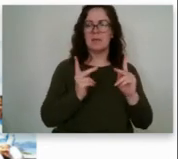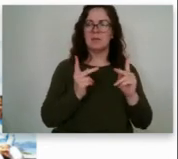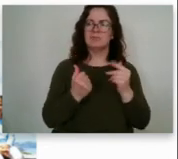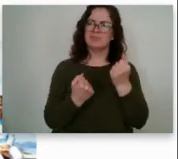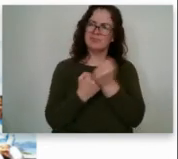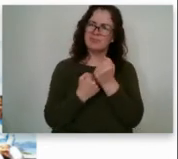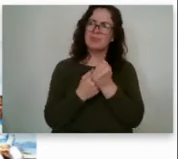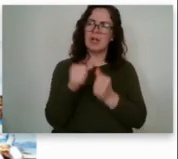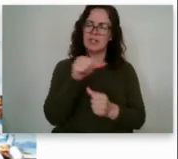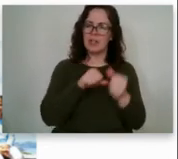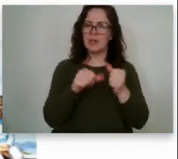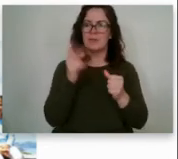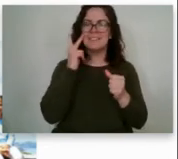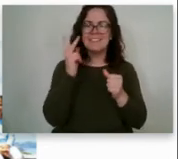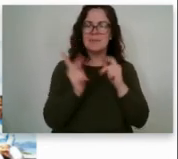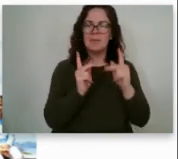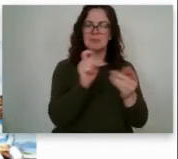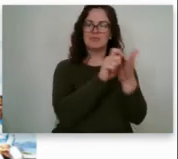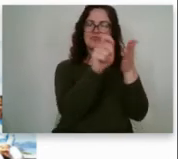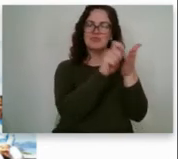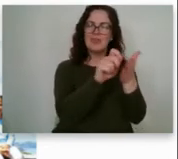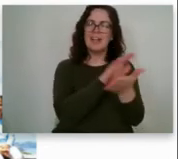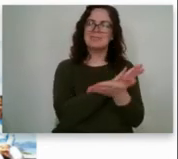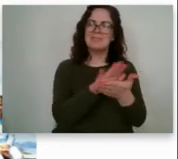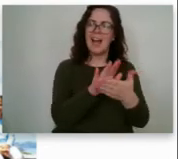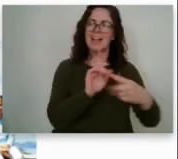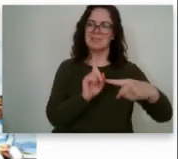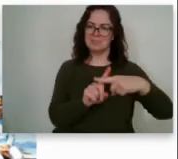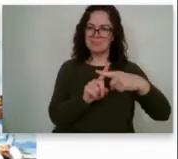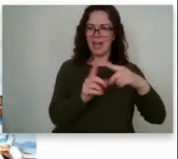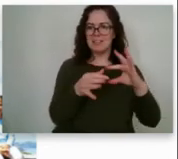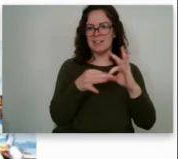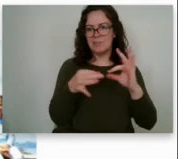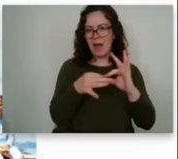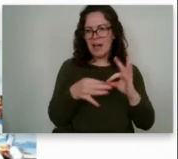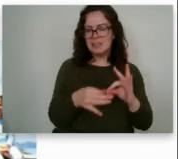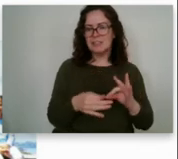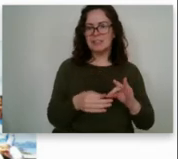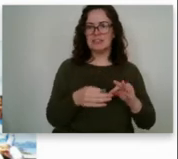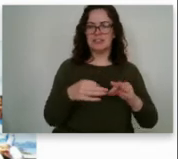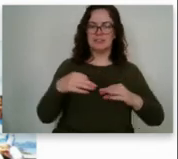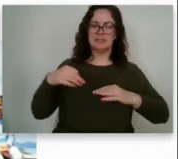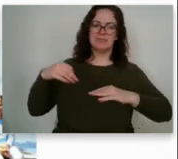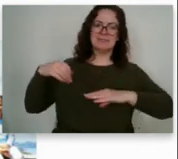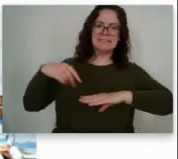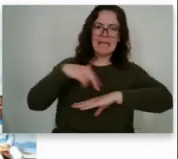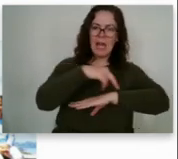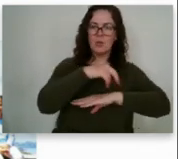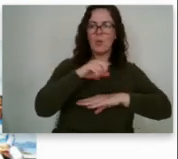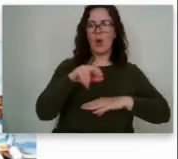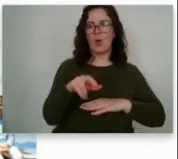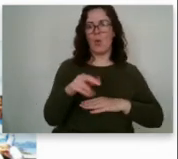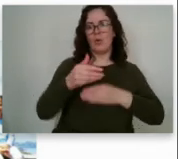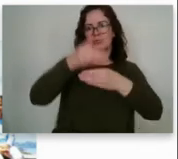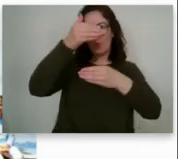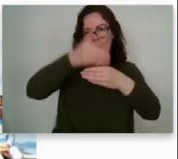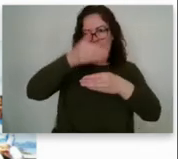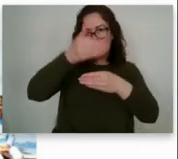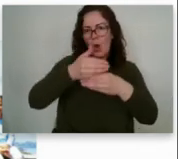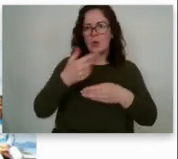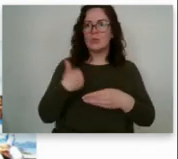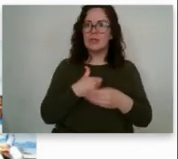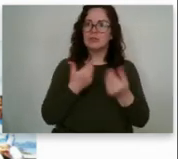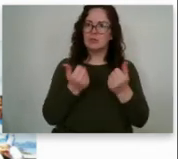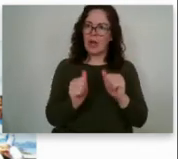or putting awesome messages on their in their windows, and they're trying to be positive for each other. So this is